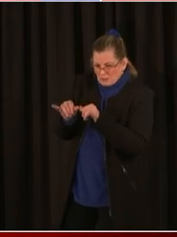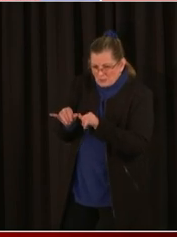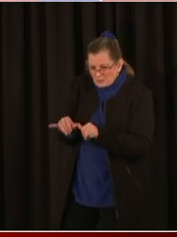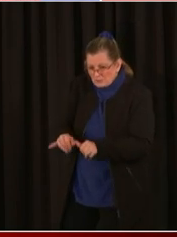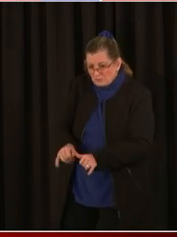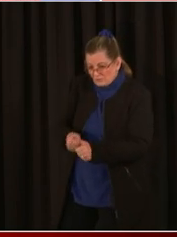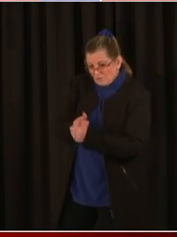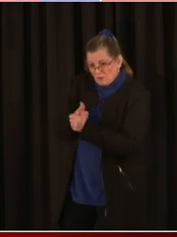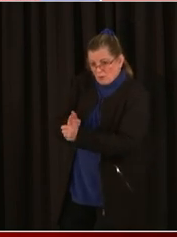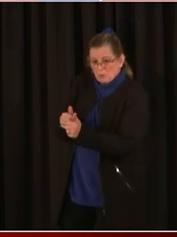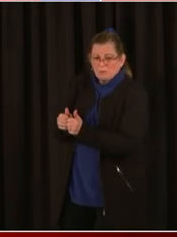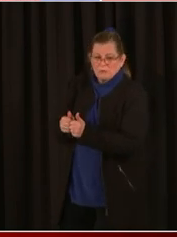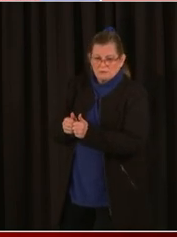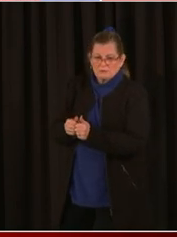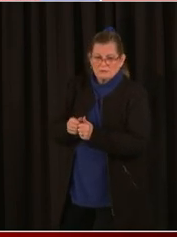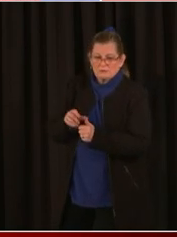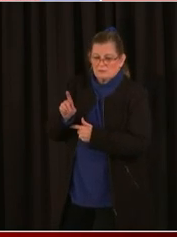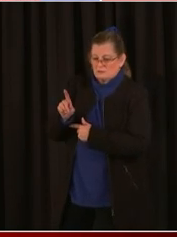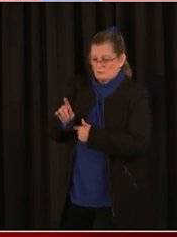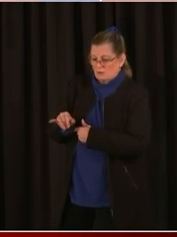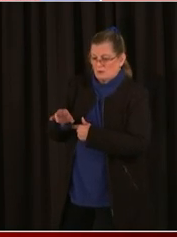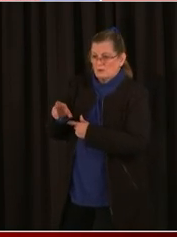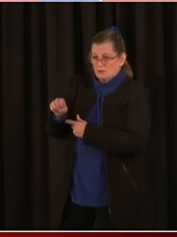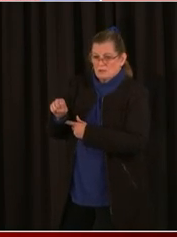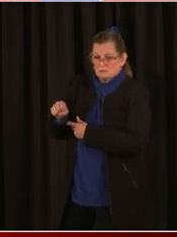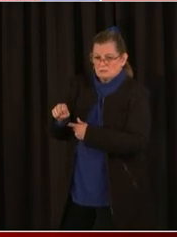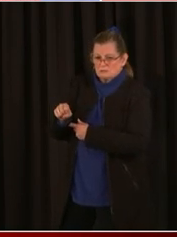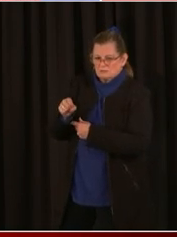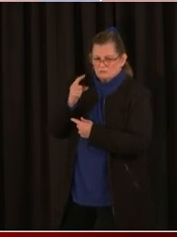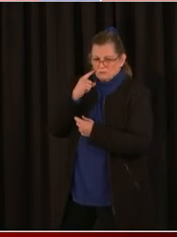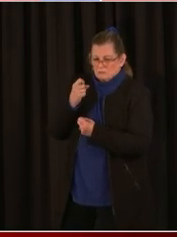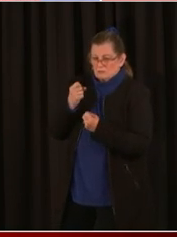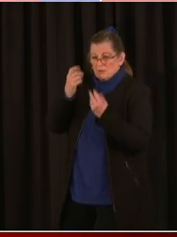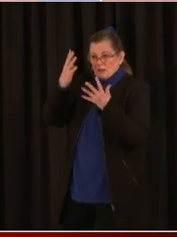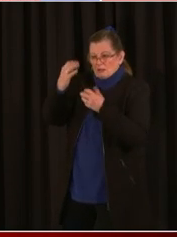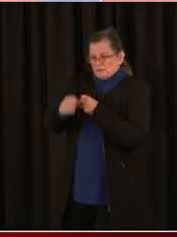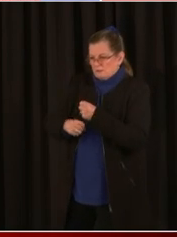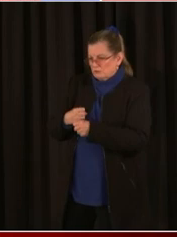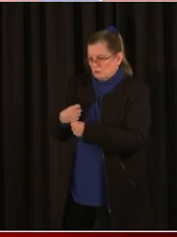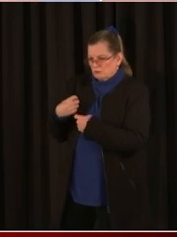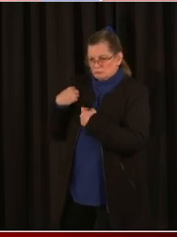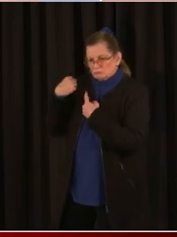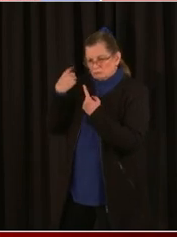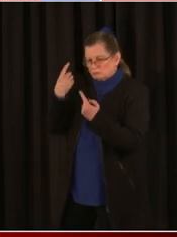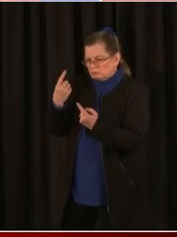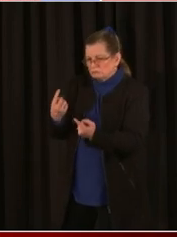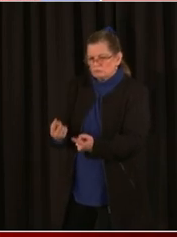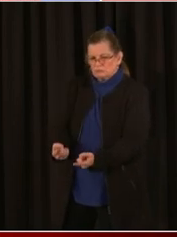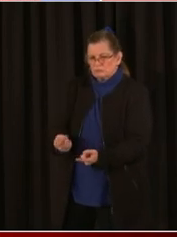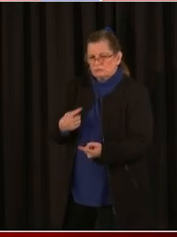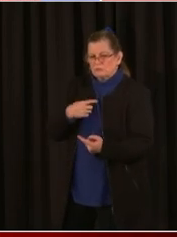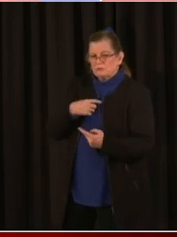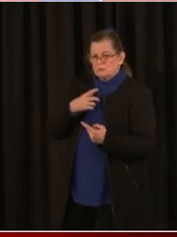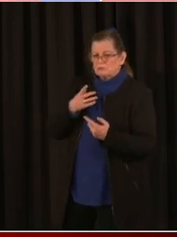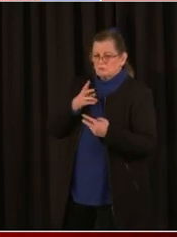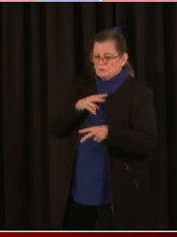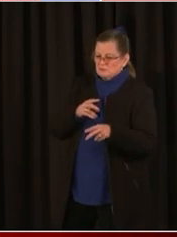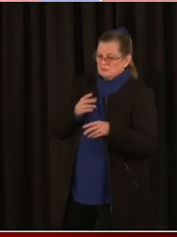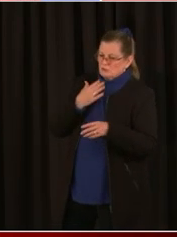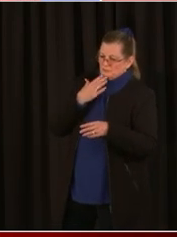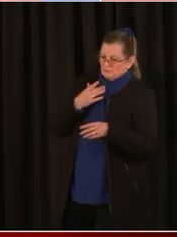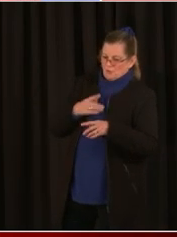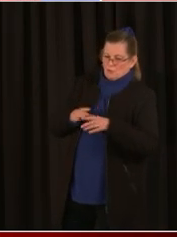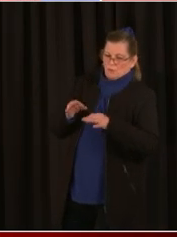we had followed with DYRS young people for so many years, all to the satisfaction of a court